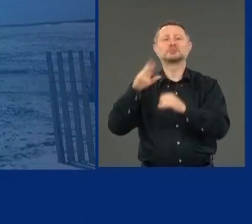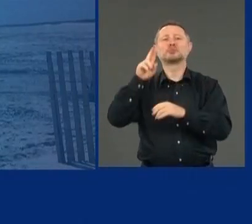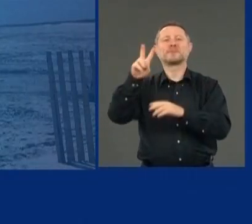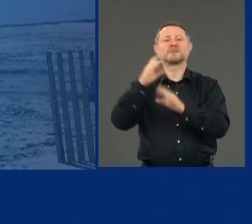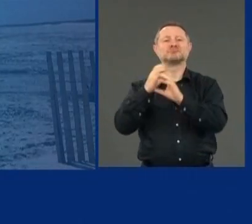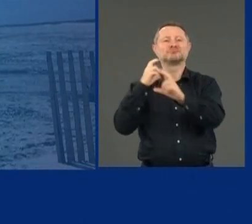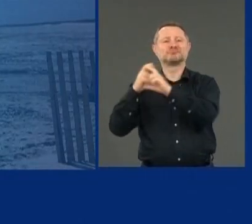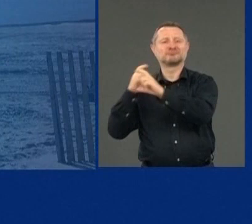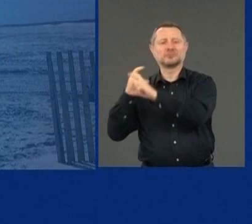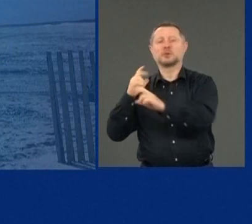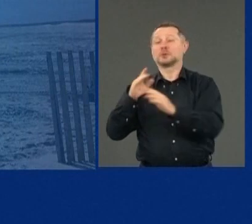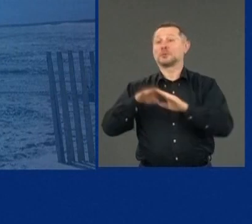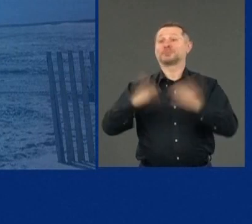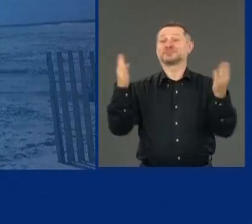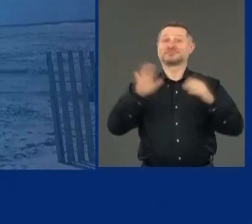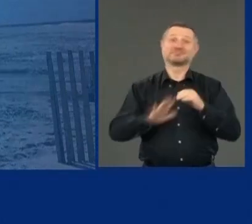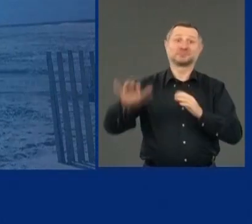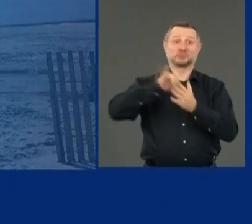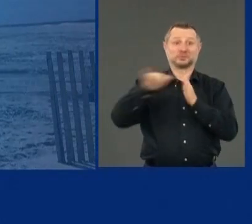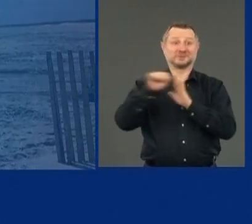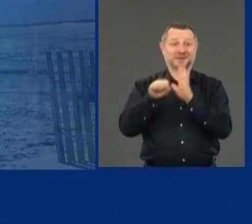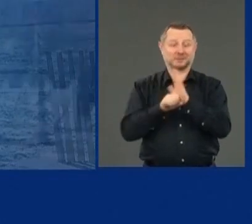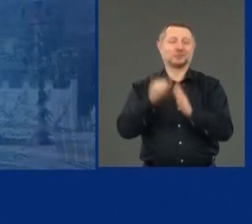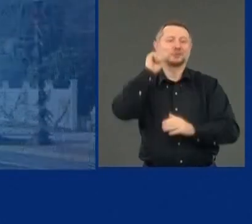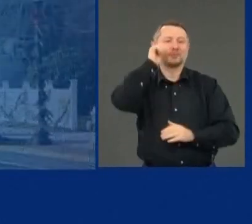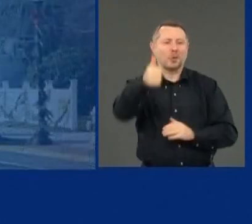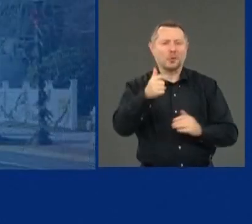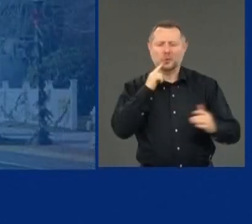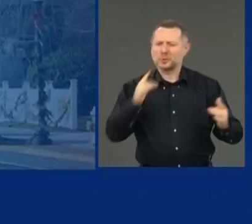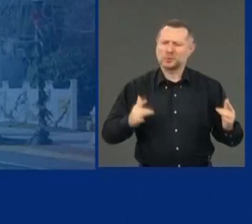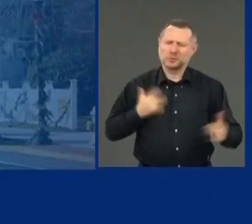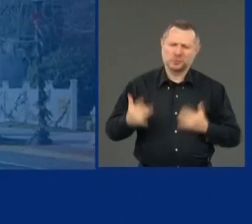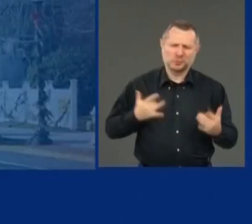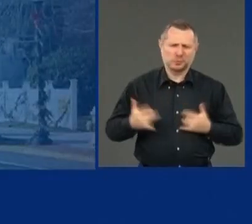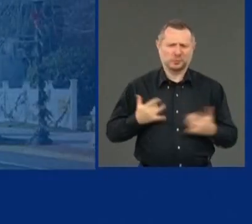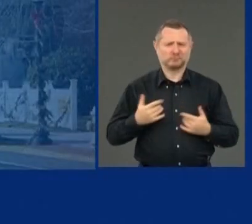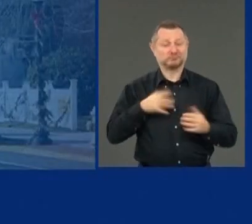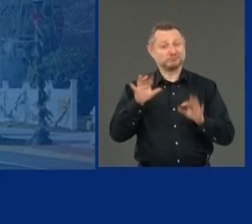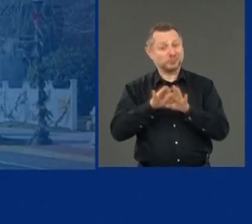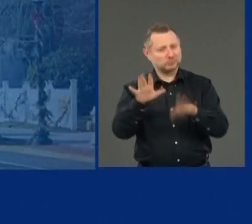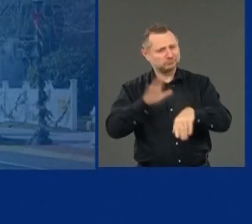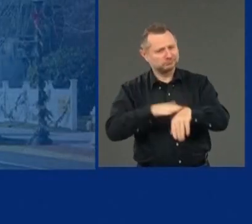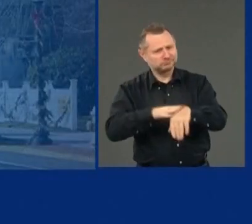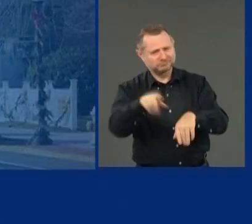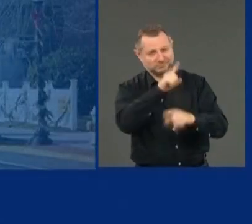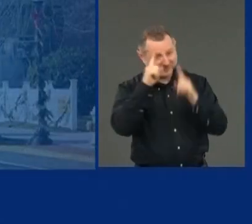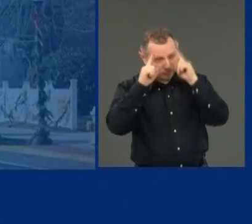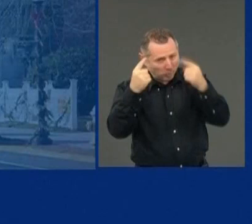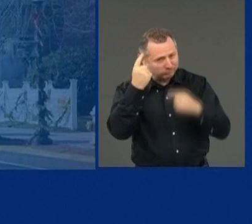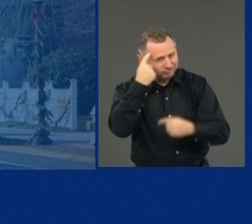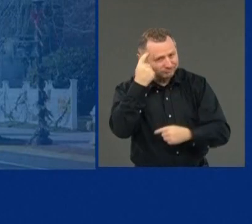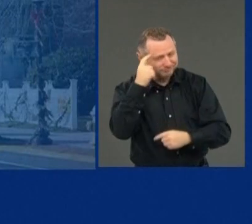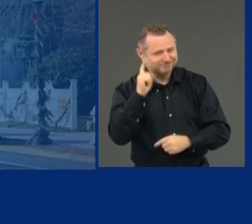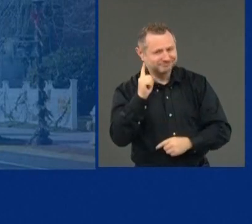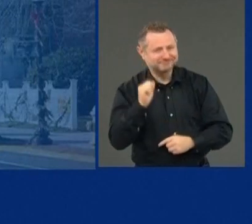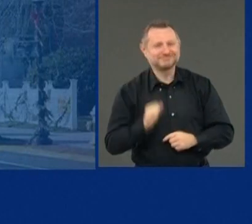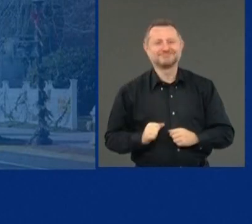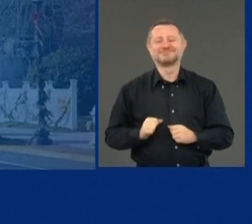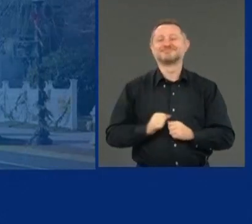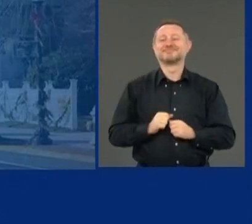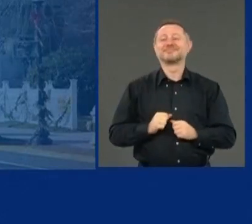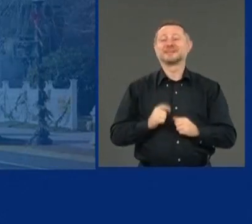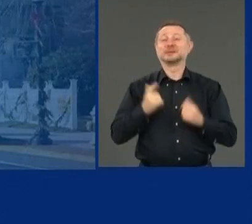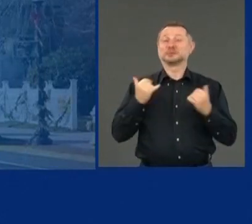excited about that. We remind all New Yorkers to be smart in what they're doing. We're now decidedly in